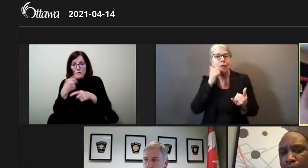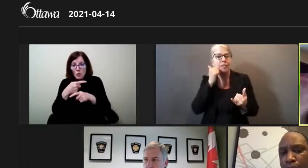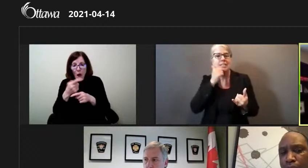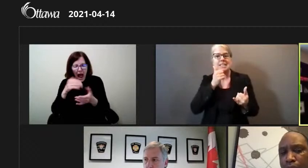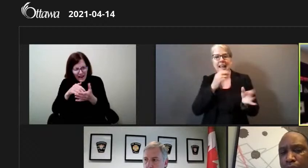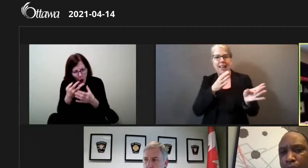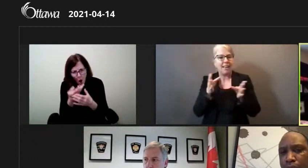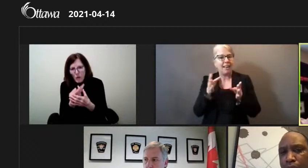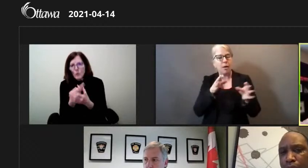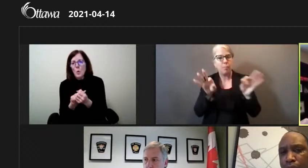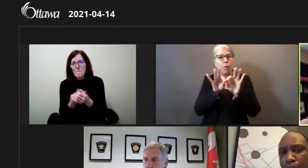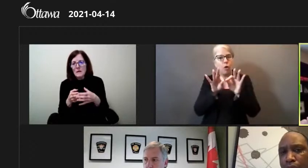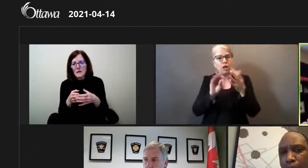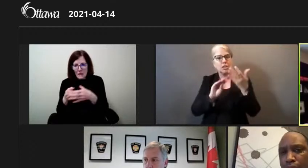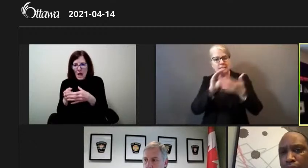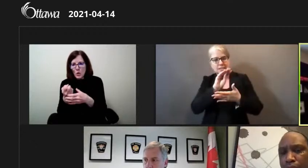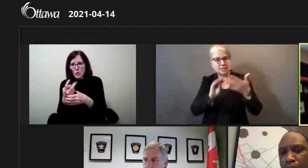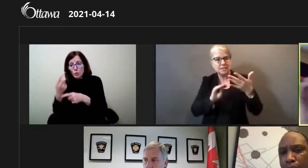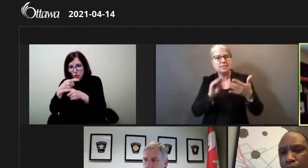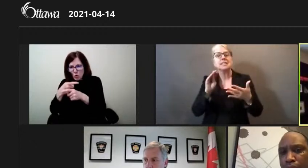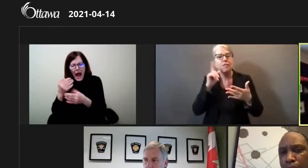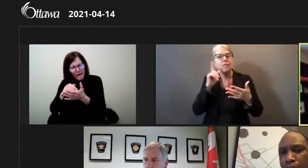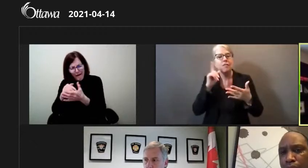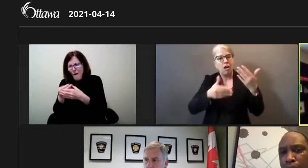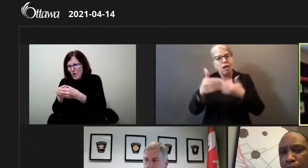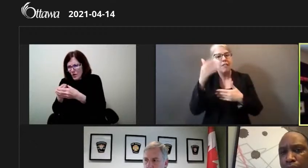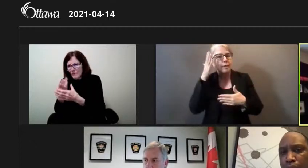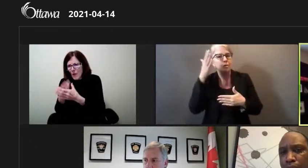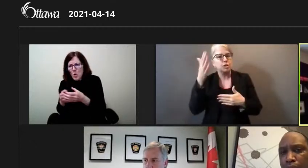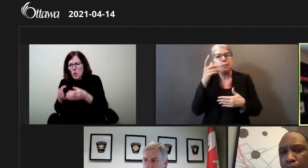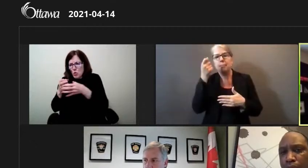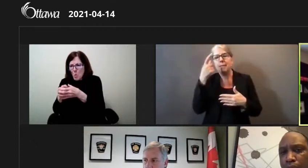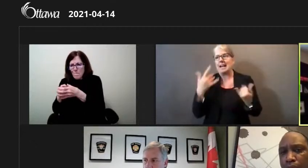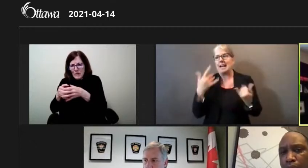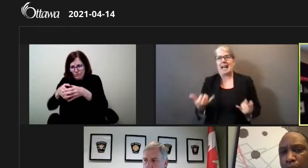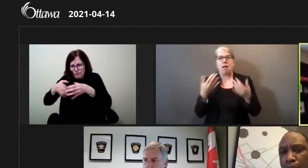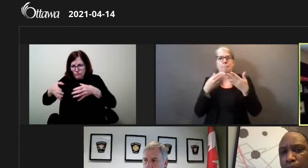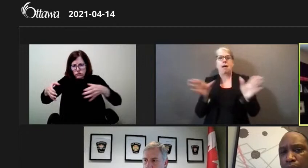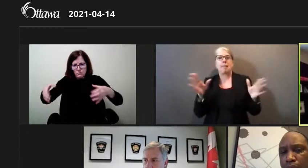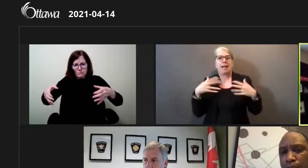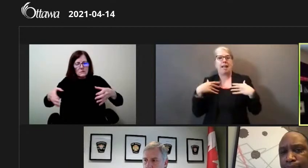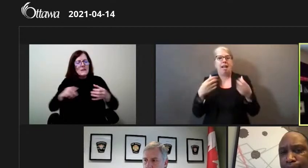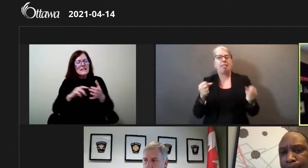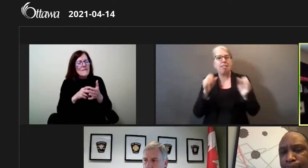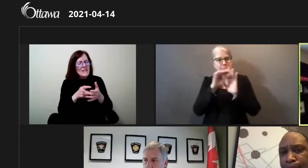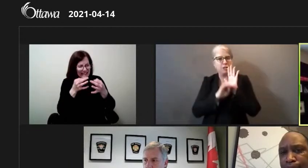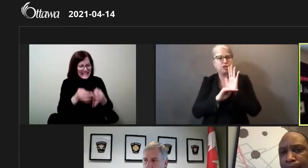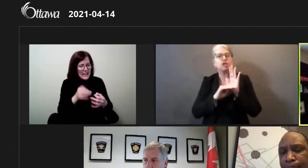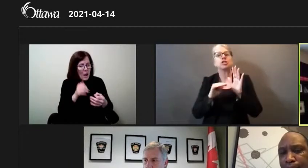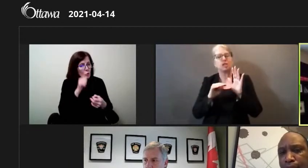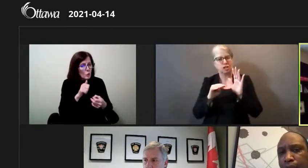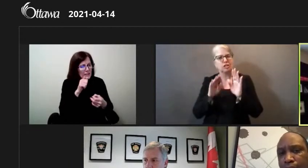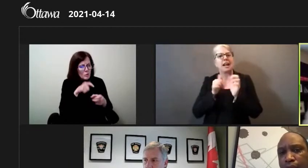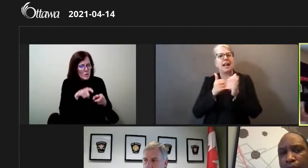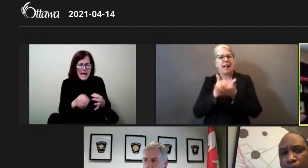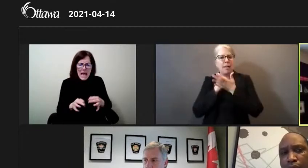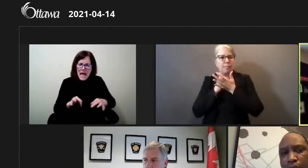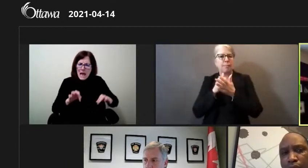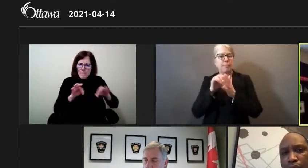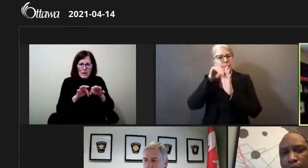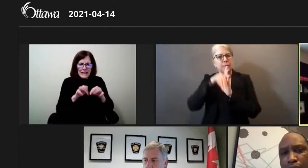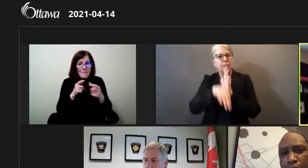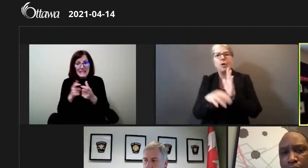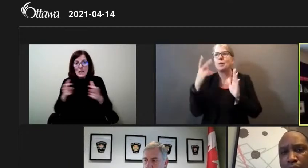while important in that longer term, it's the public health measures that are going to push this down. I mean, we're seeing Britain open up right